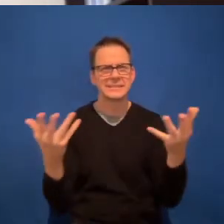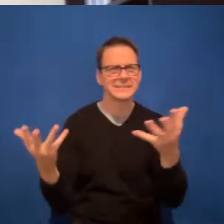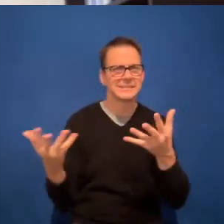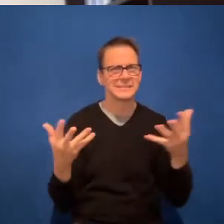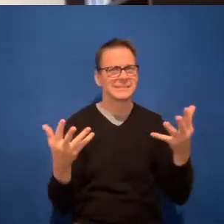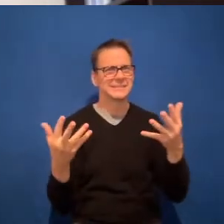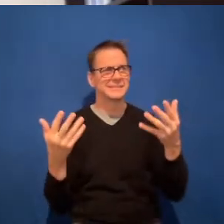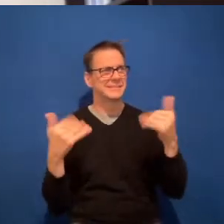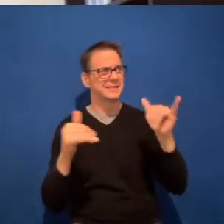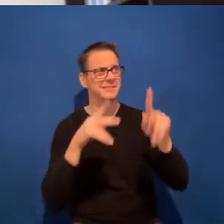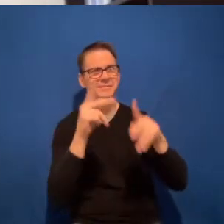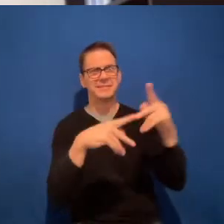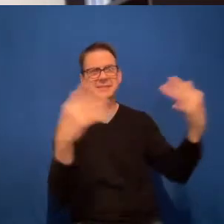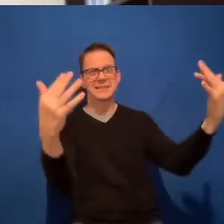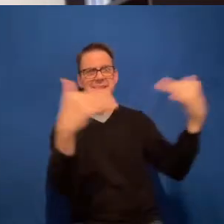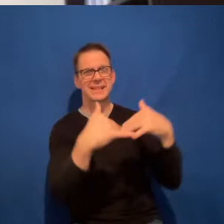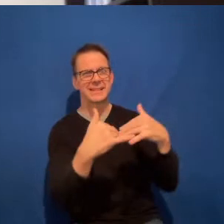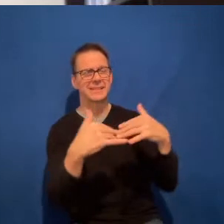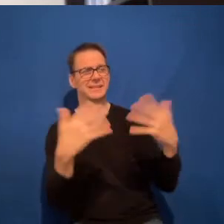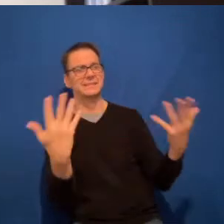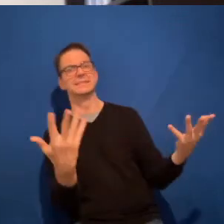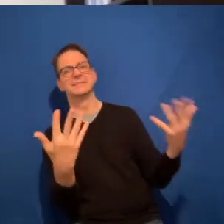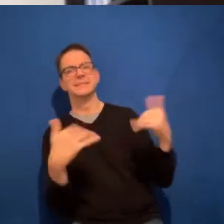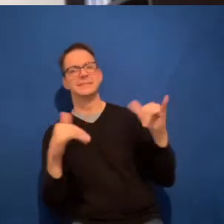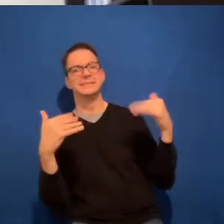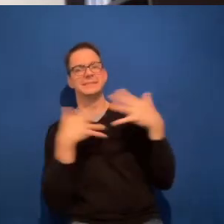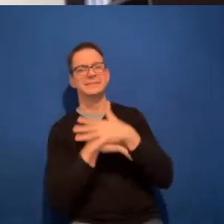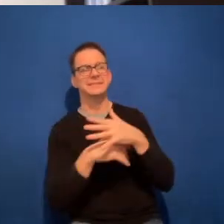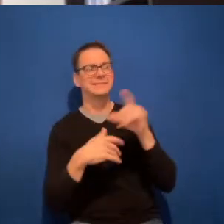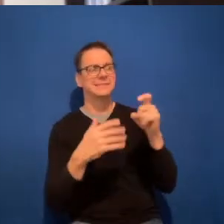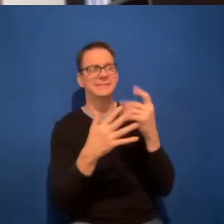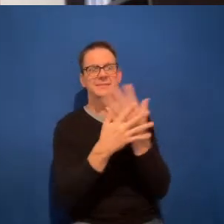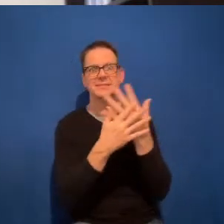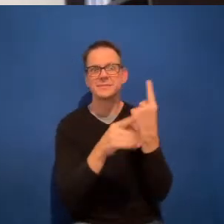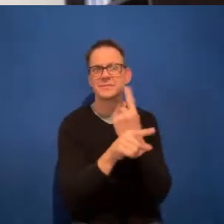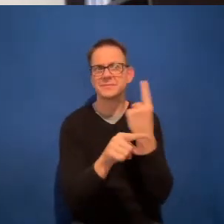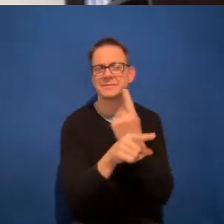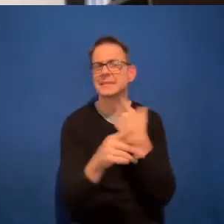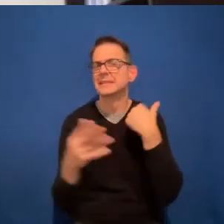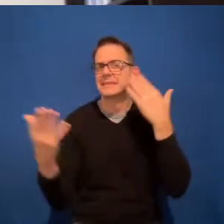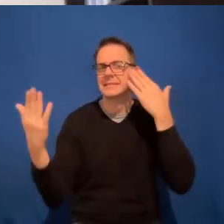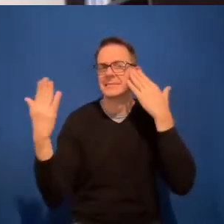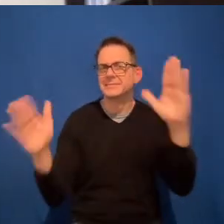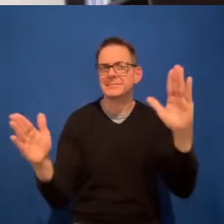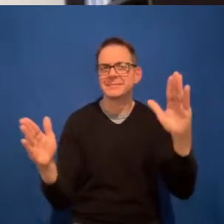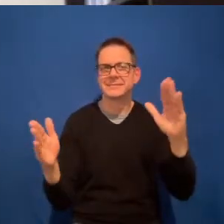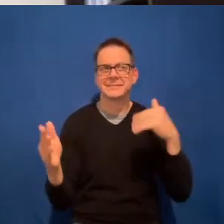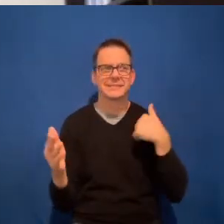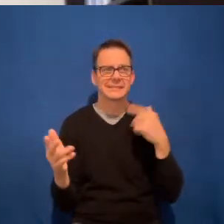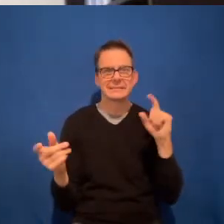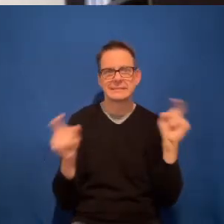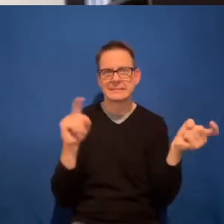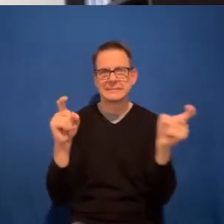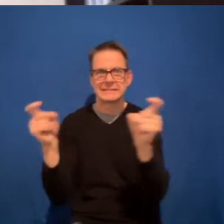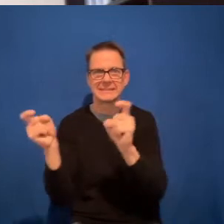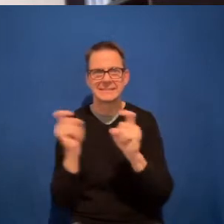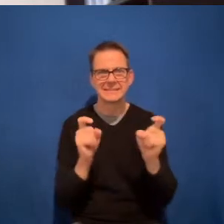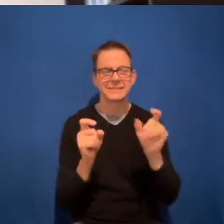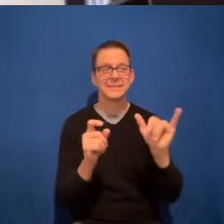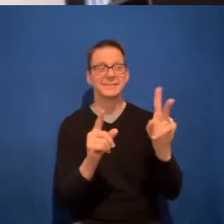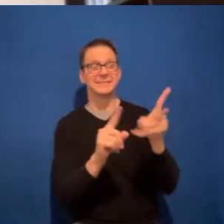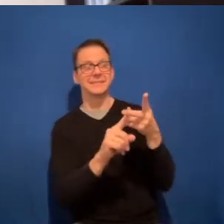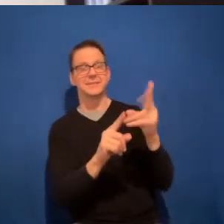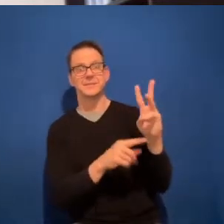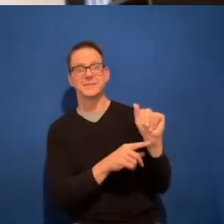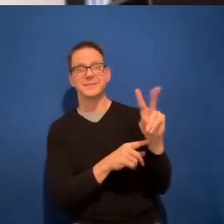of COVID. We didn't know how to screen properly, but we had to quickly adapt. And then the second wave came, and again, we went back to virtual. And so